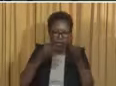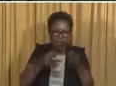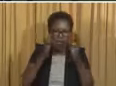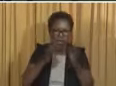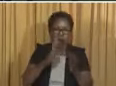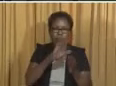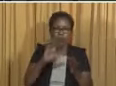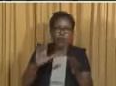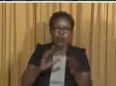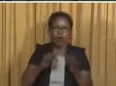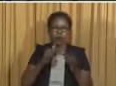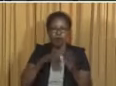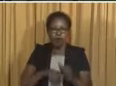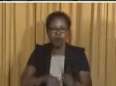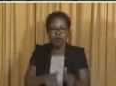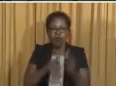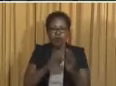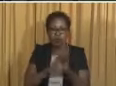not.